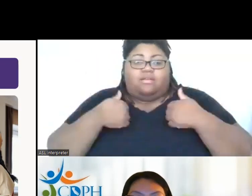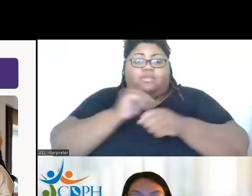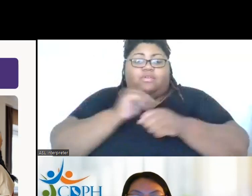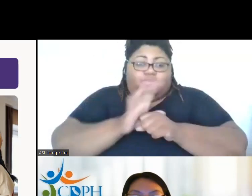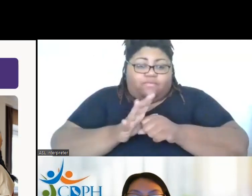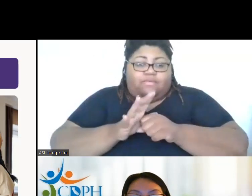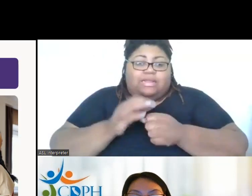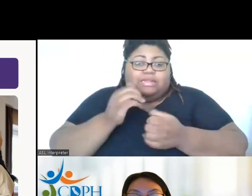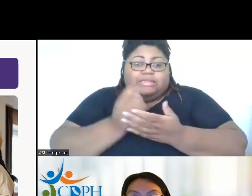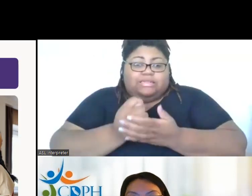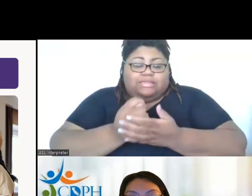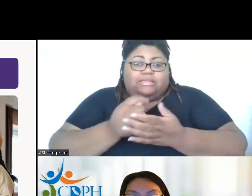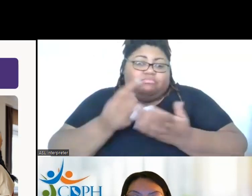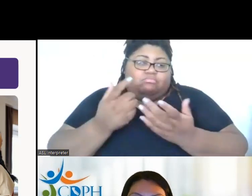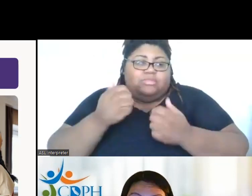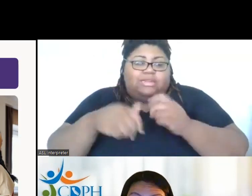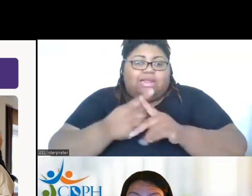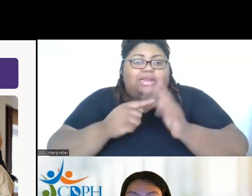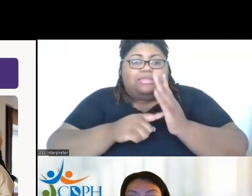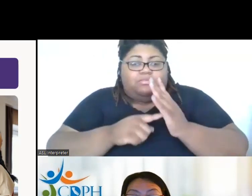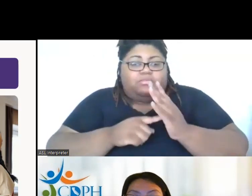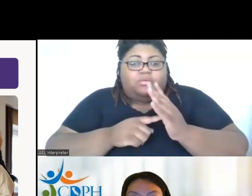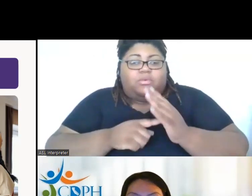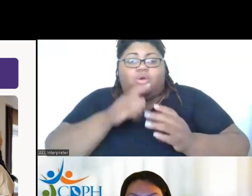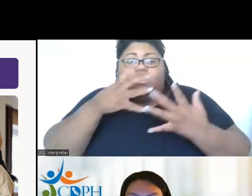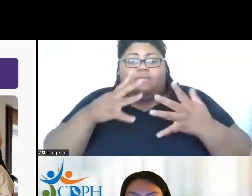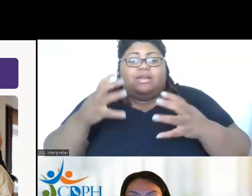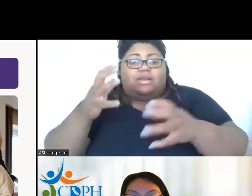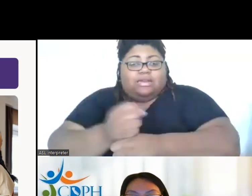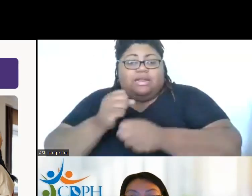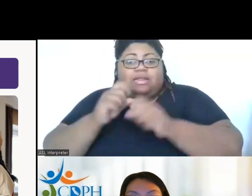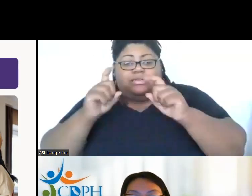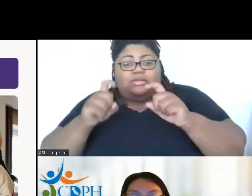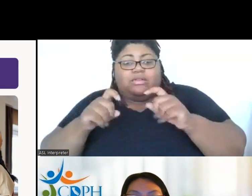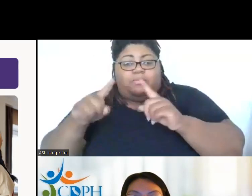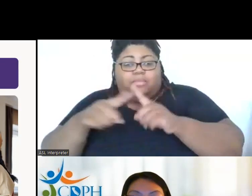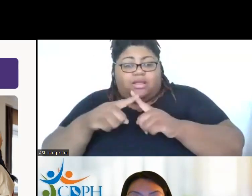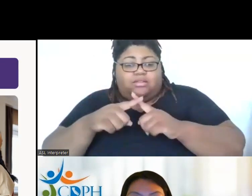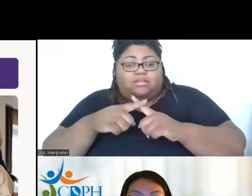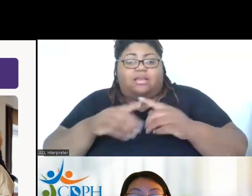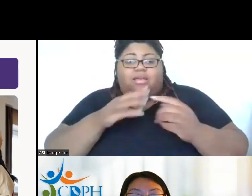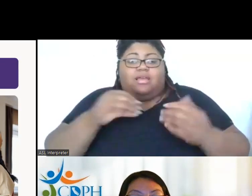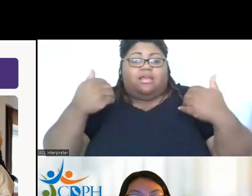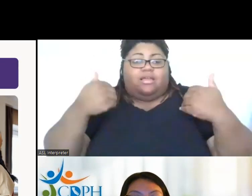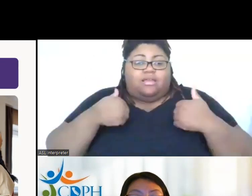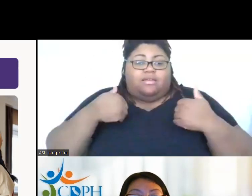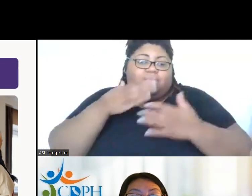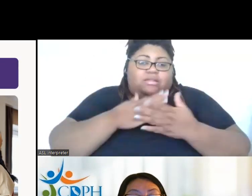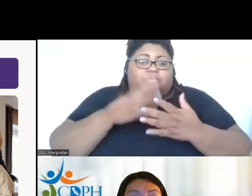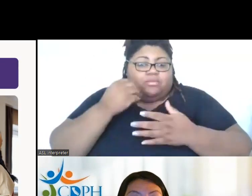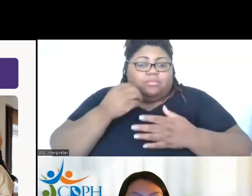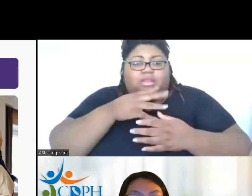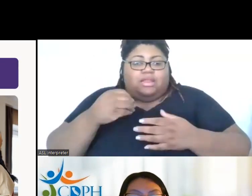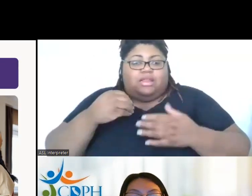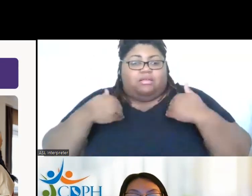COVID-19, and that you have certain experiences or conditions that put you at higher risk. And again, the definition of higher risk is actually